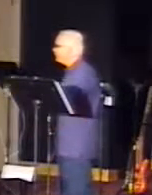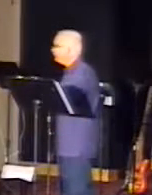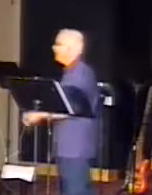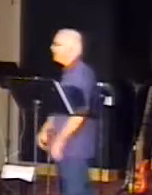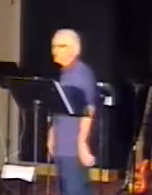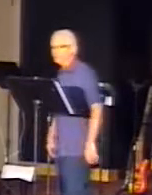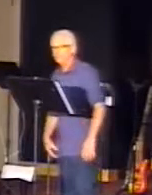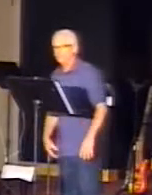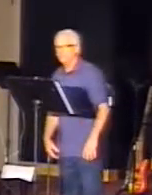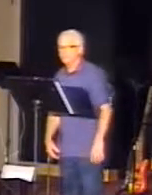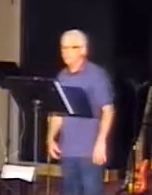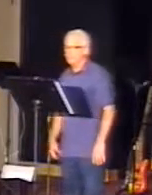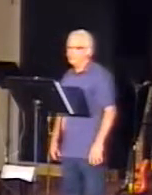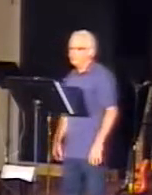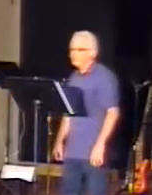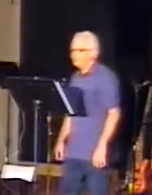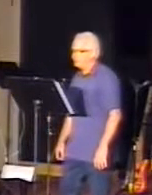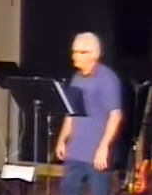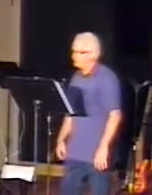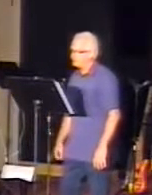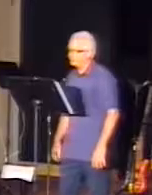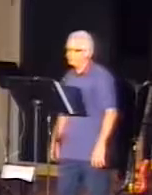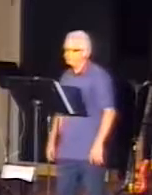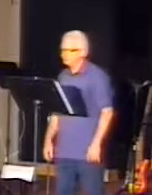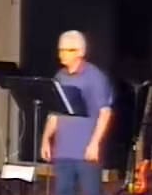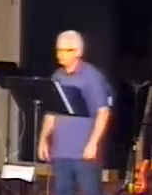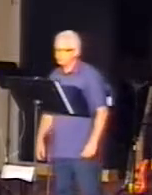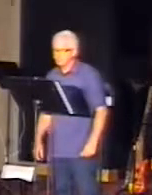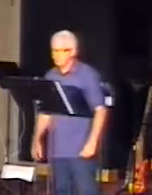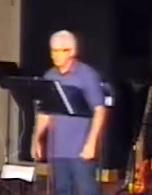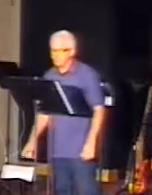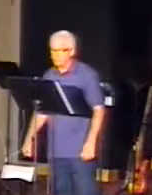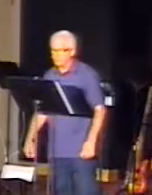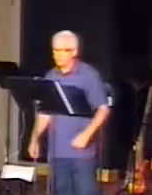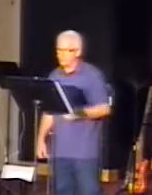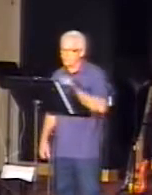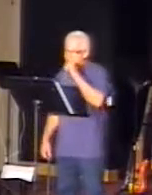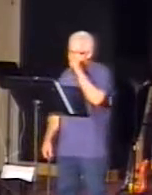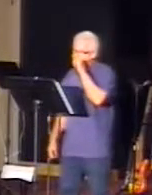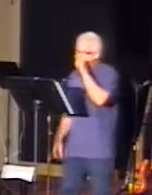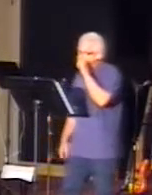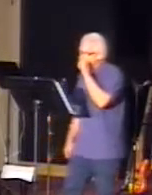was something for God that he wanted to accomplish. Look at verse